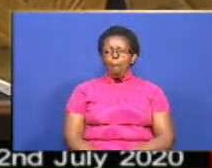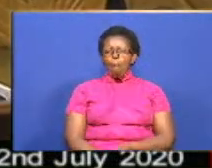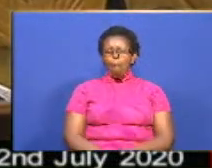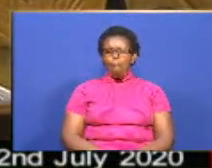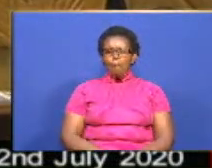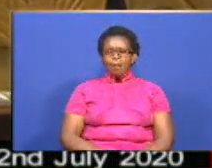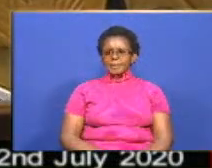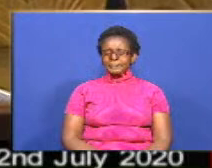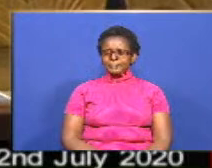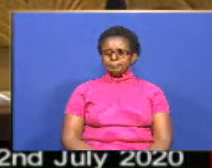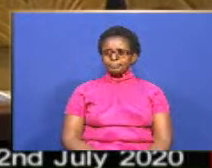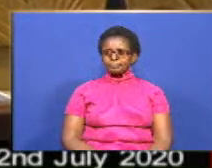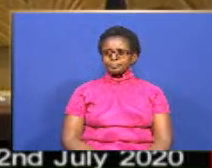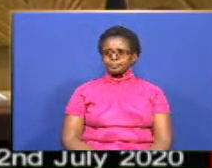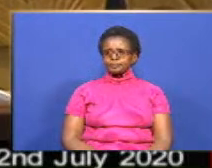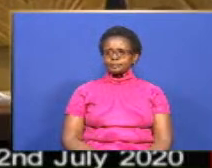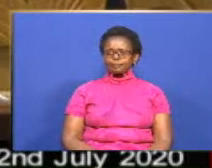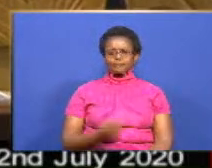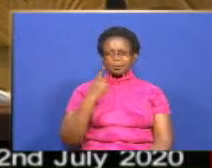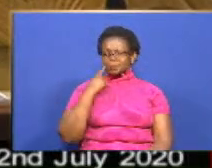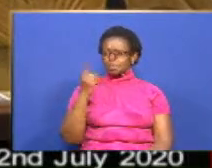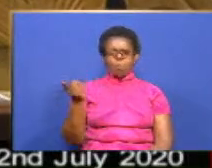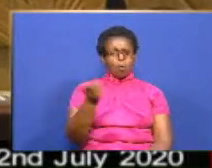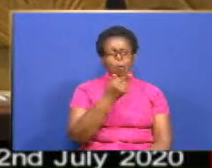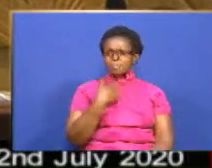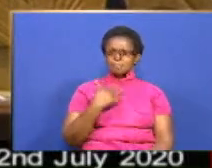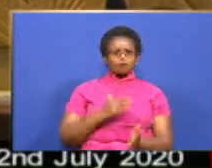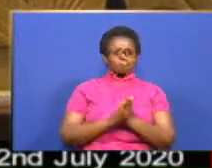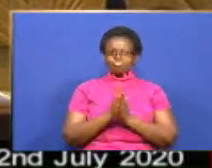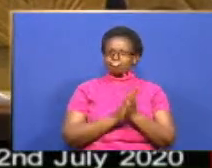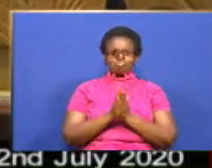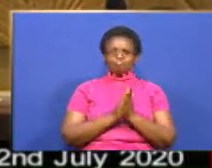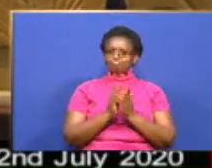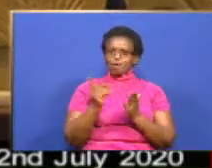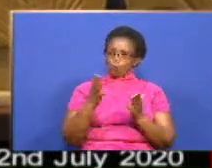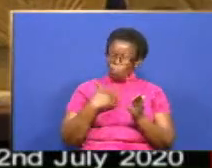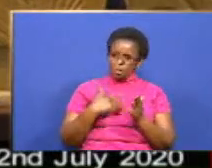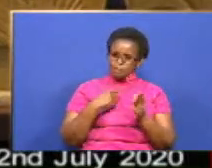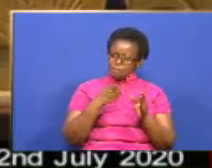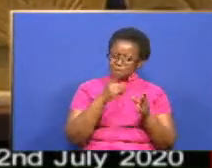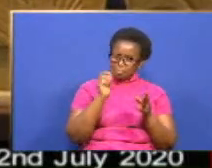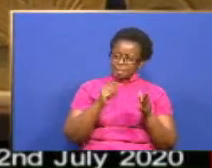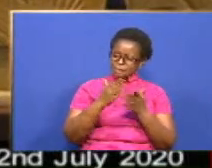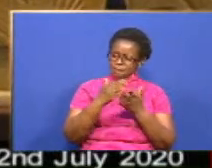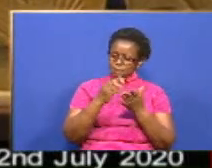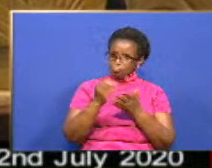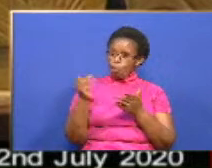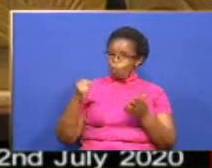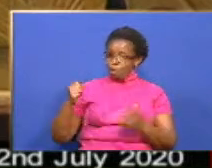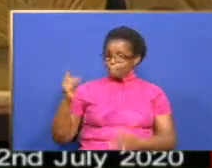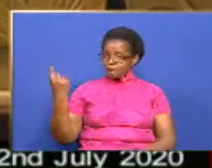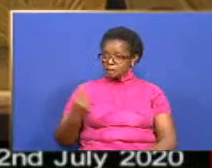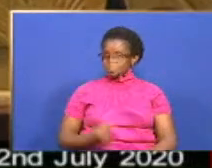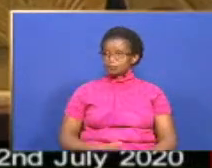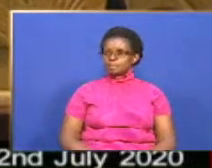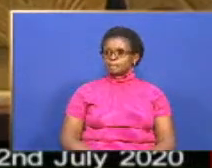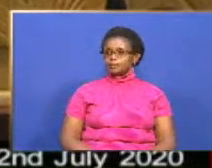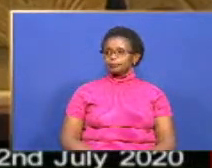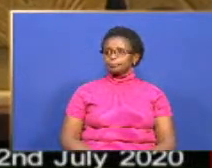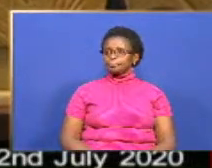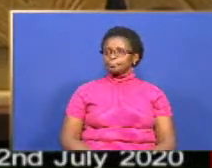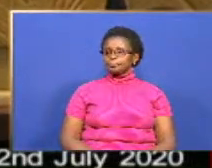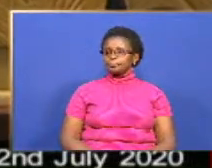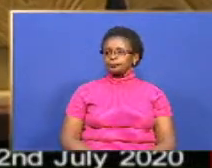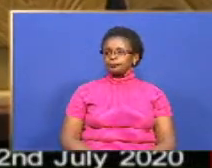It appears like everybody is desirous so that happens, and therefore you see, this is the problem of